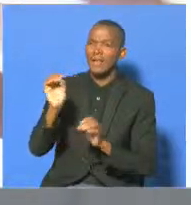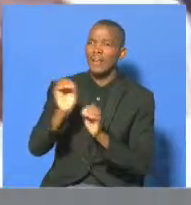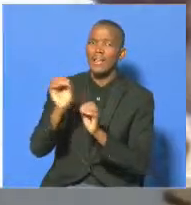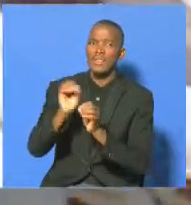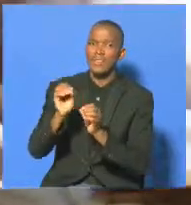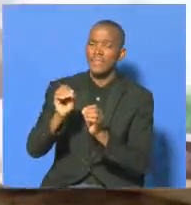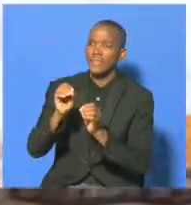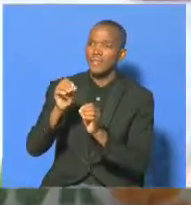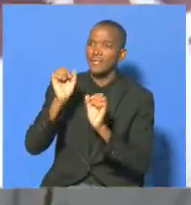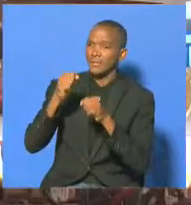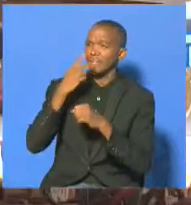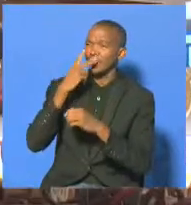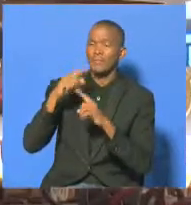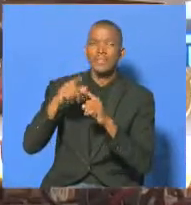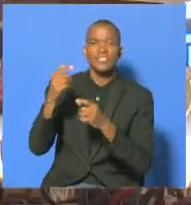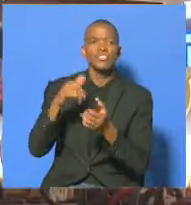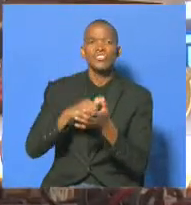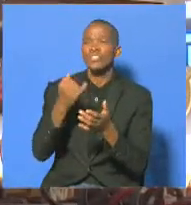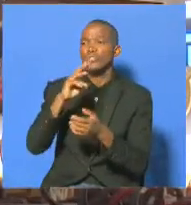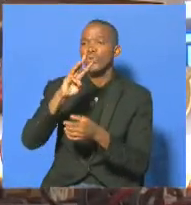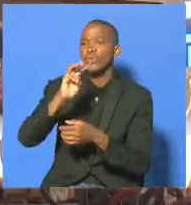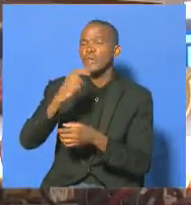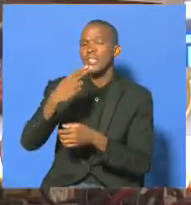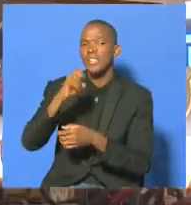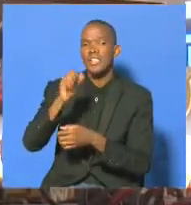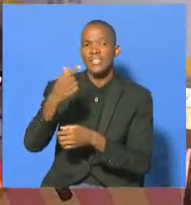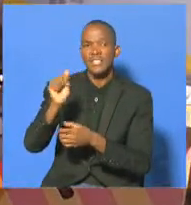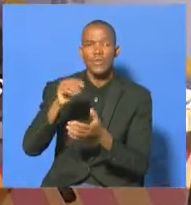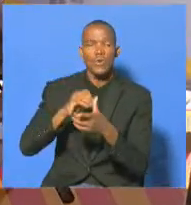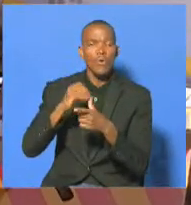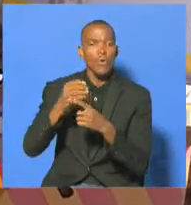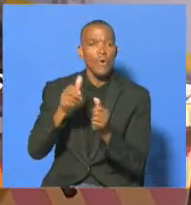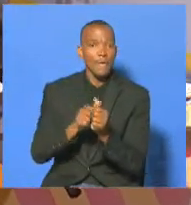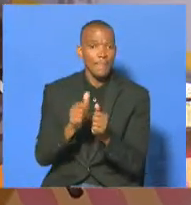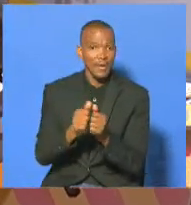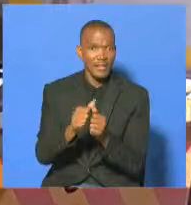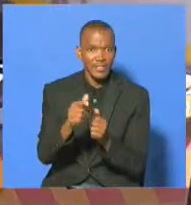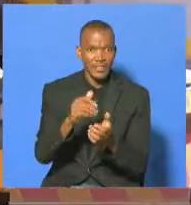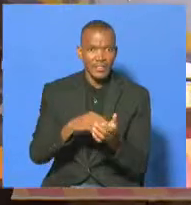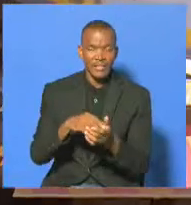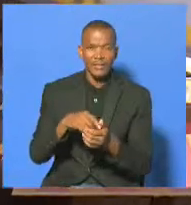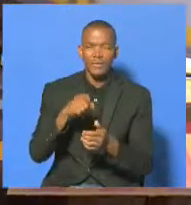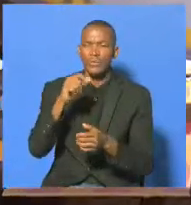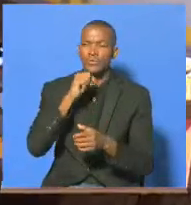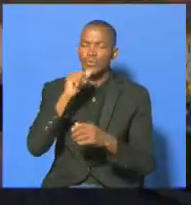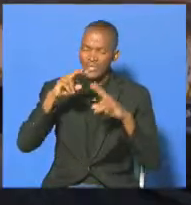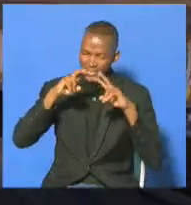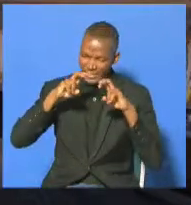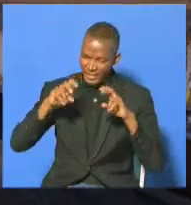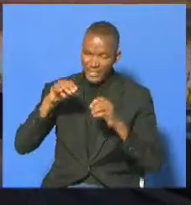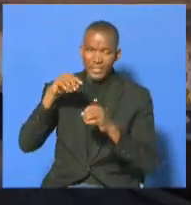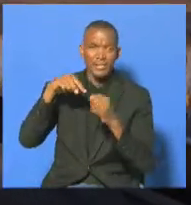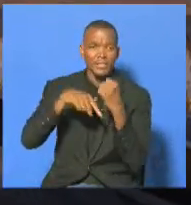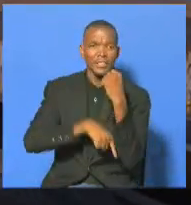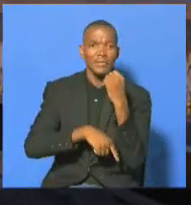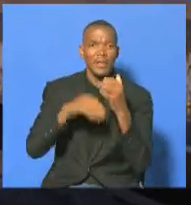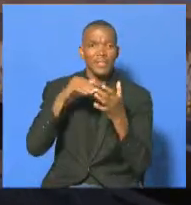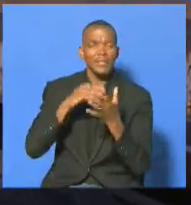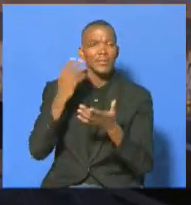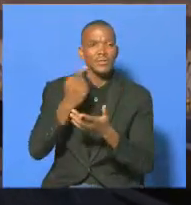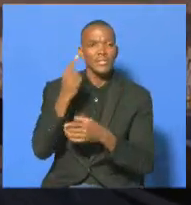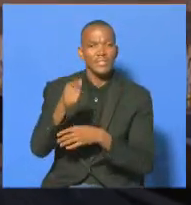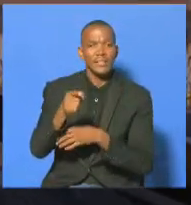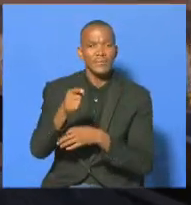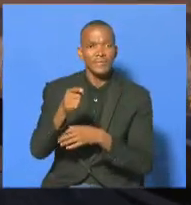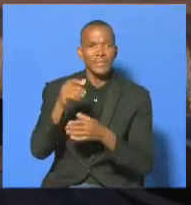se le mokolo ke koro yala kana mmidi o lebega go sa situe sente kana tota mo go